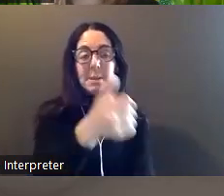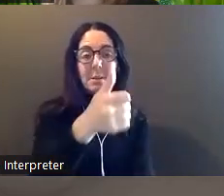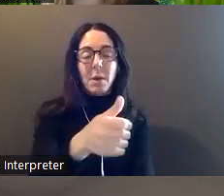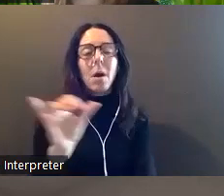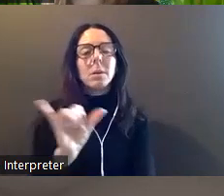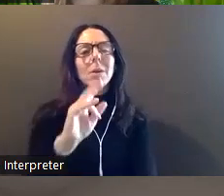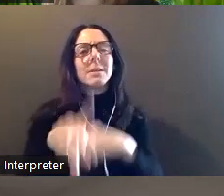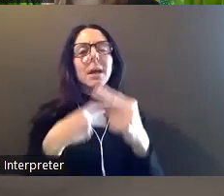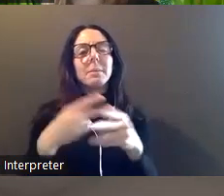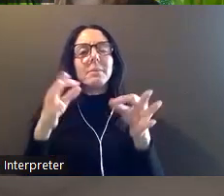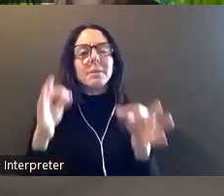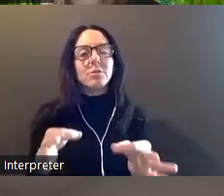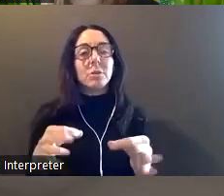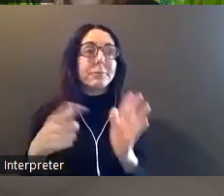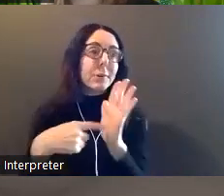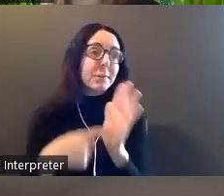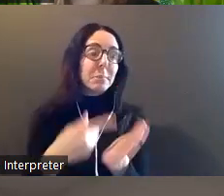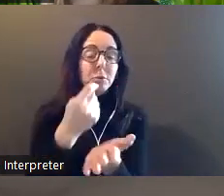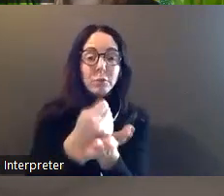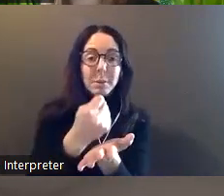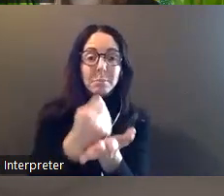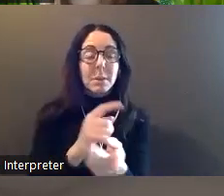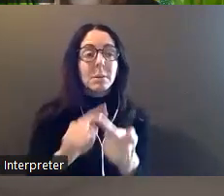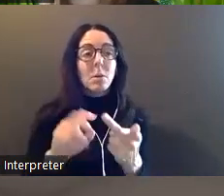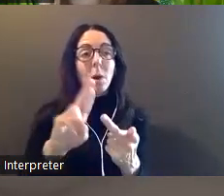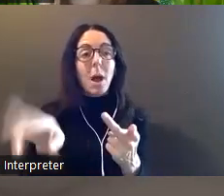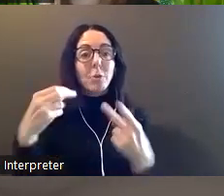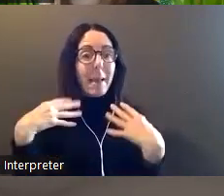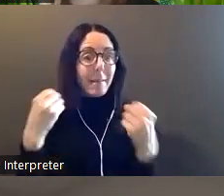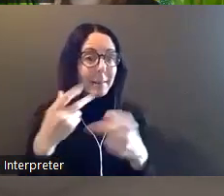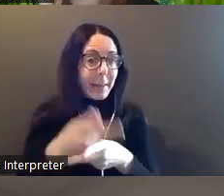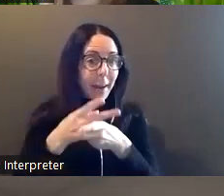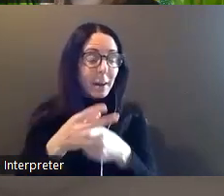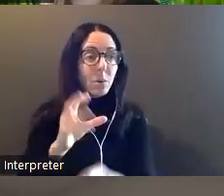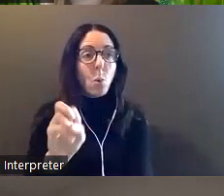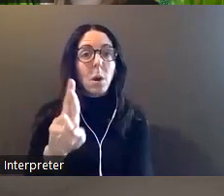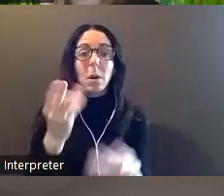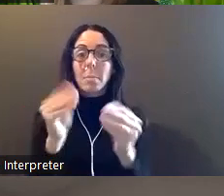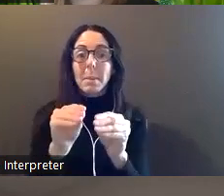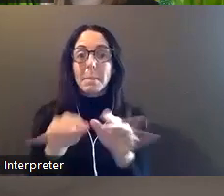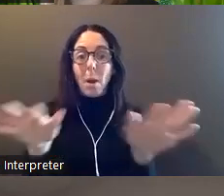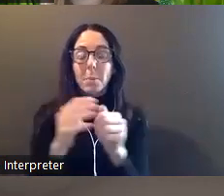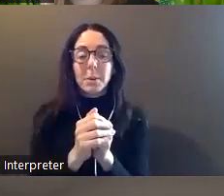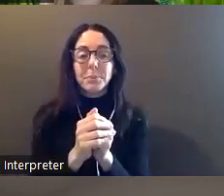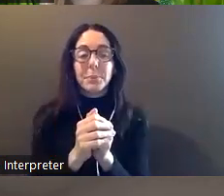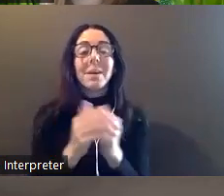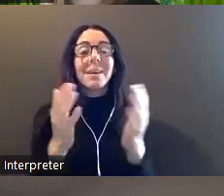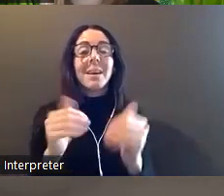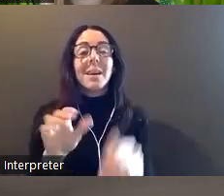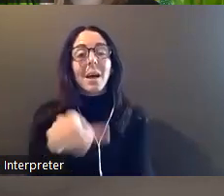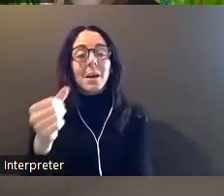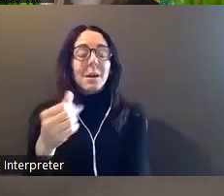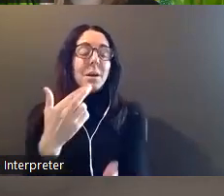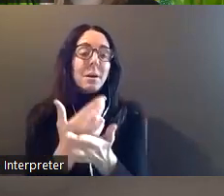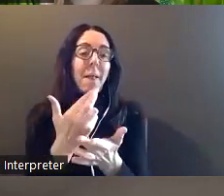decision being made, whether it's treatment, other health care, or property. Additional resources are in an